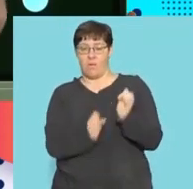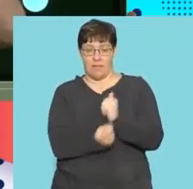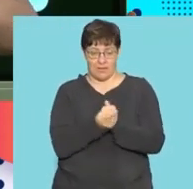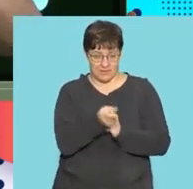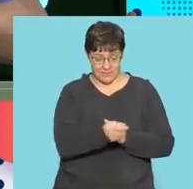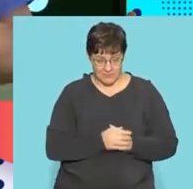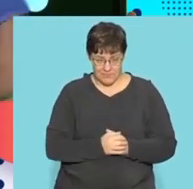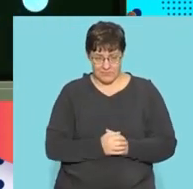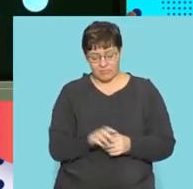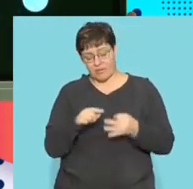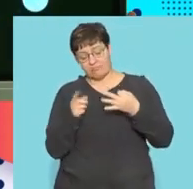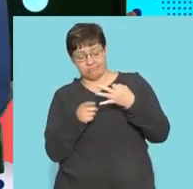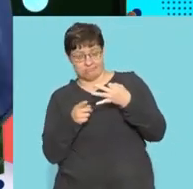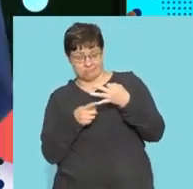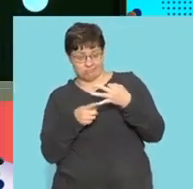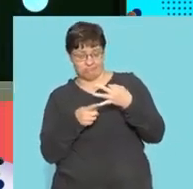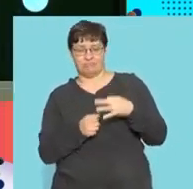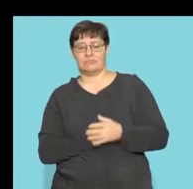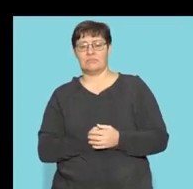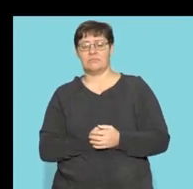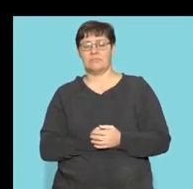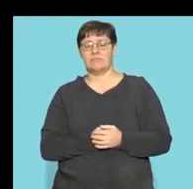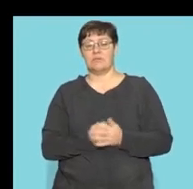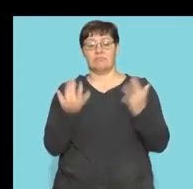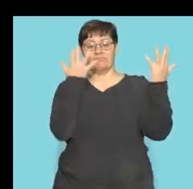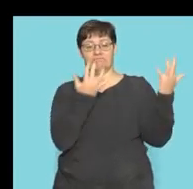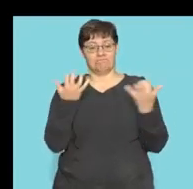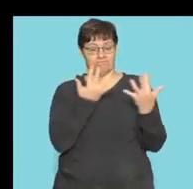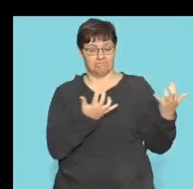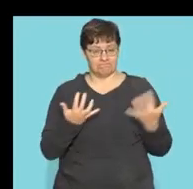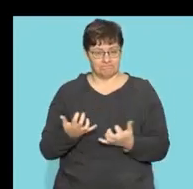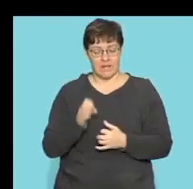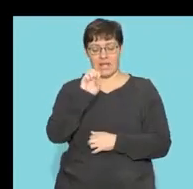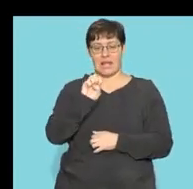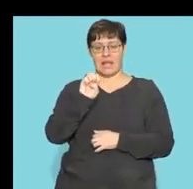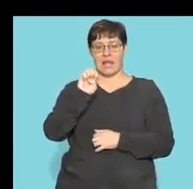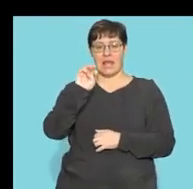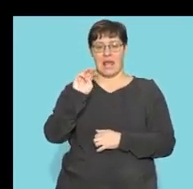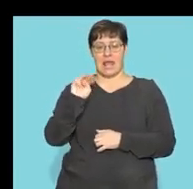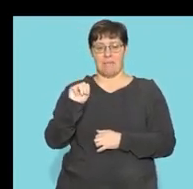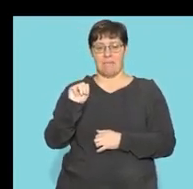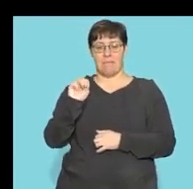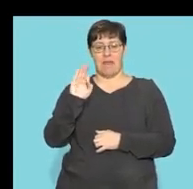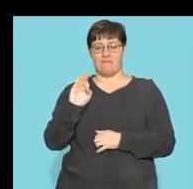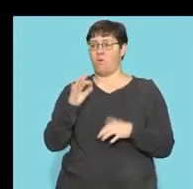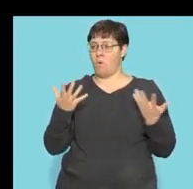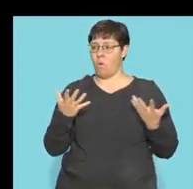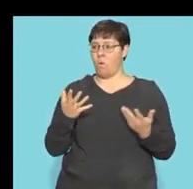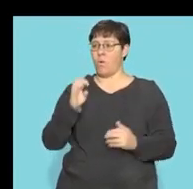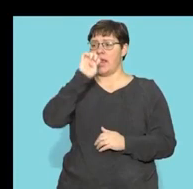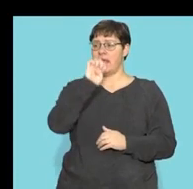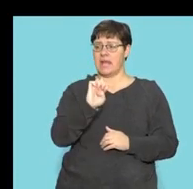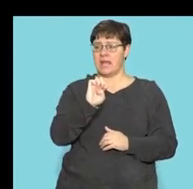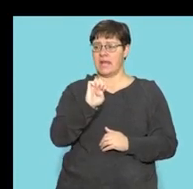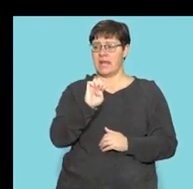some reasoning about what's going to happen there. And then the final point is that we're going to be able to calculate the EMF or the